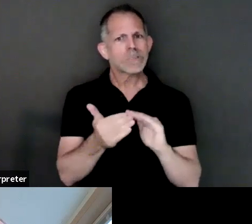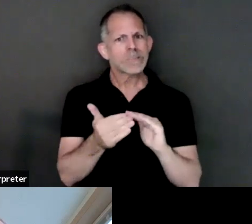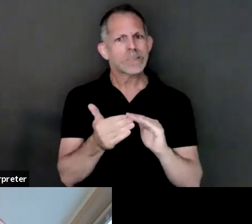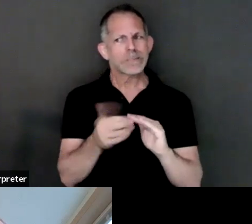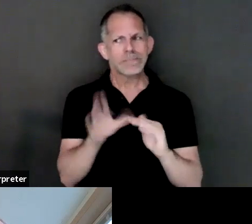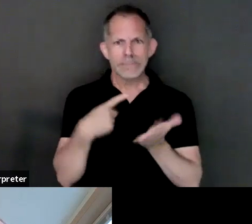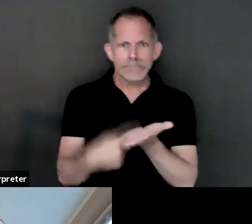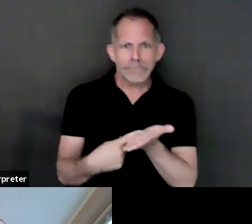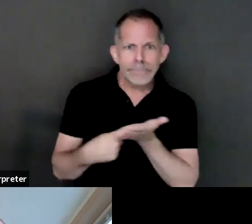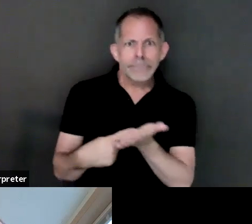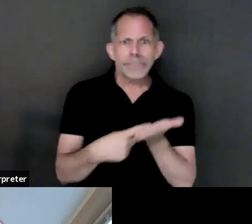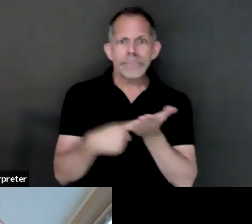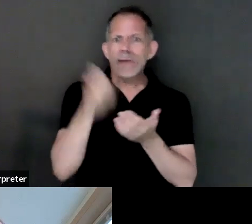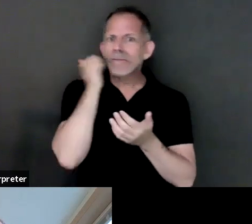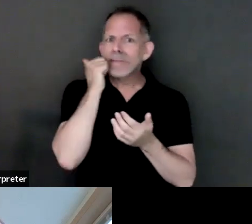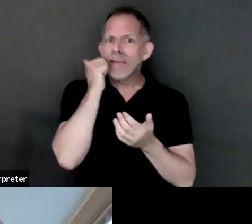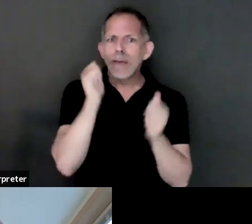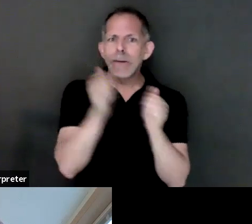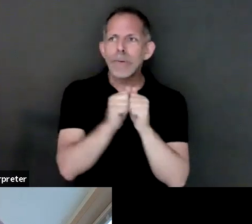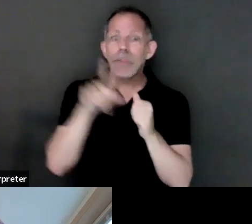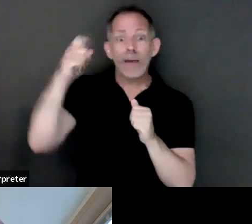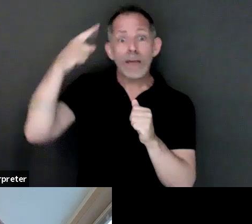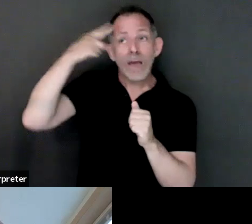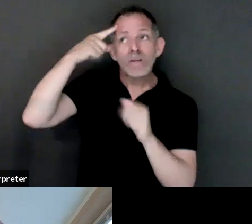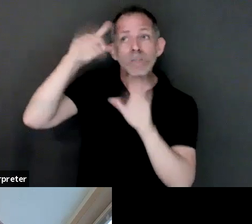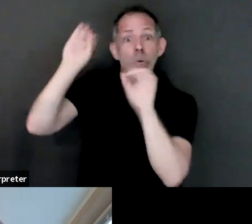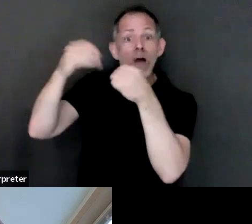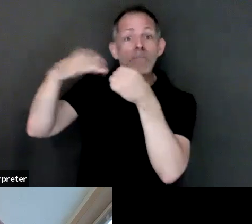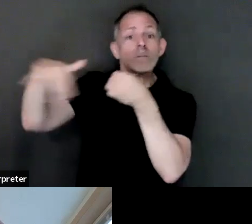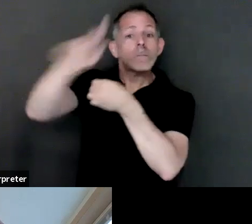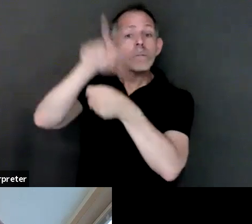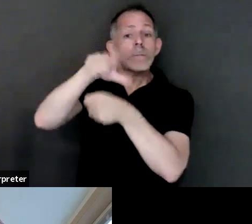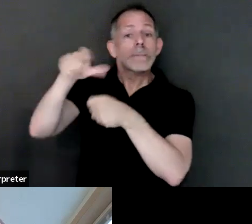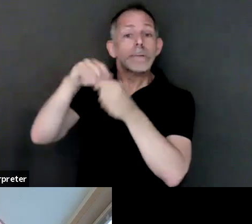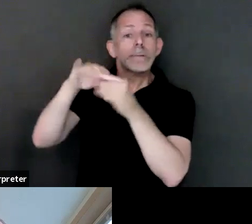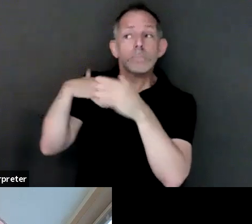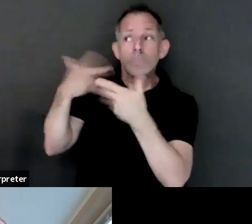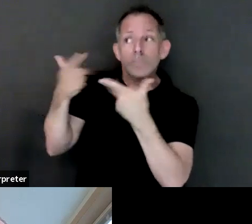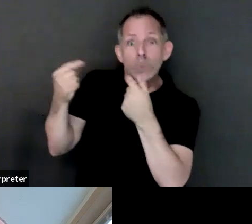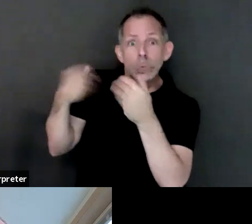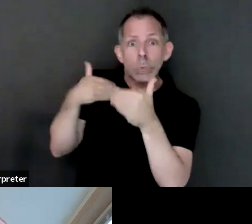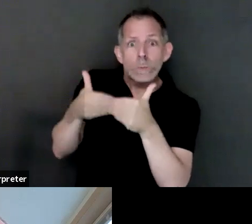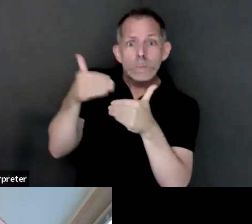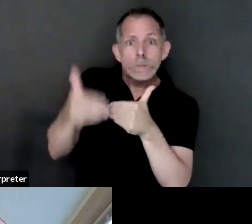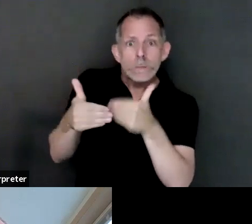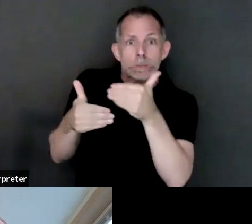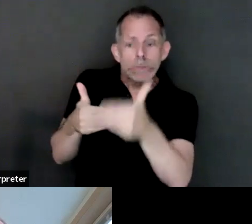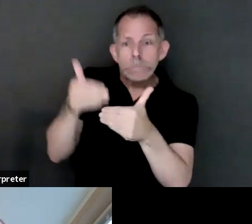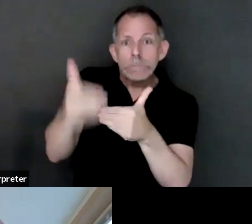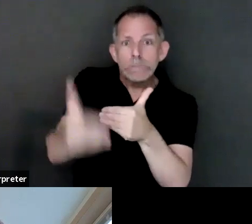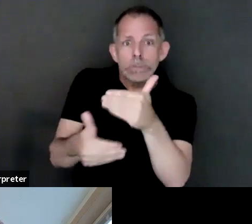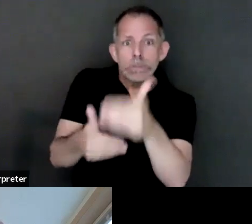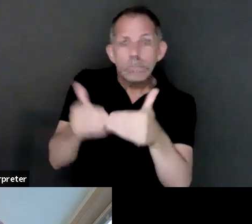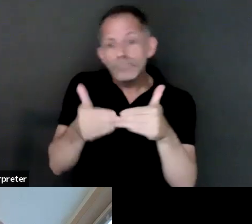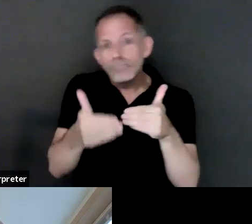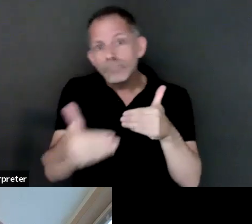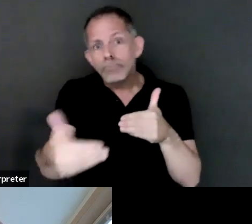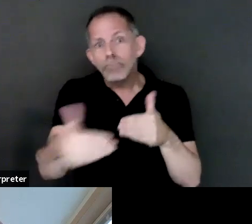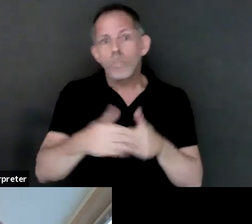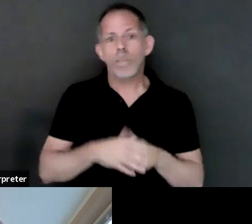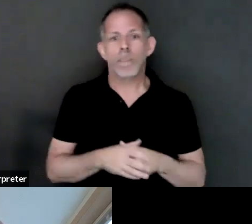the best next steps. Again, I think we think the priority at this point is getting people vaccinated